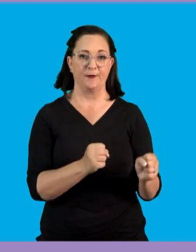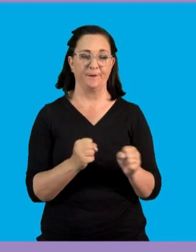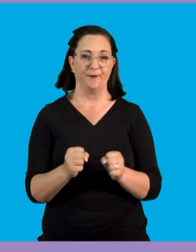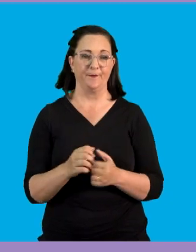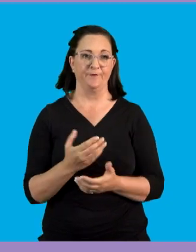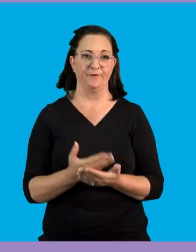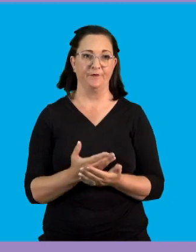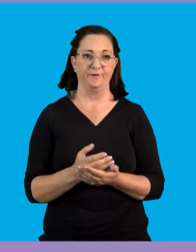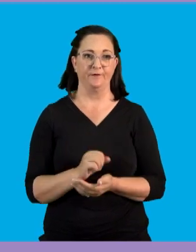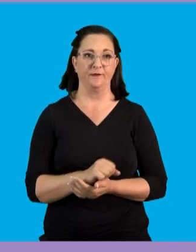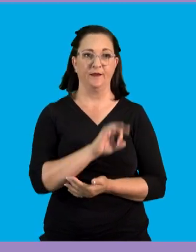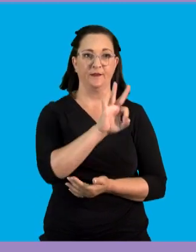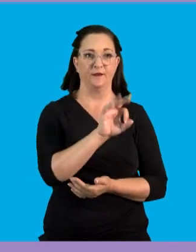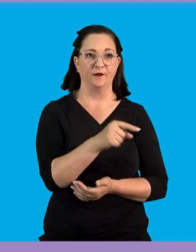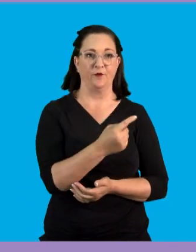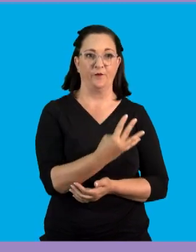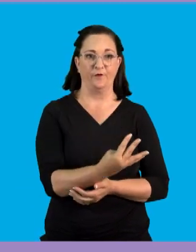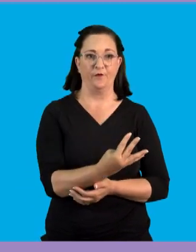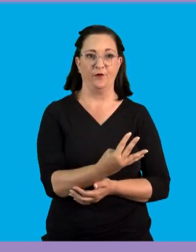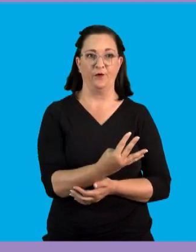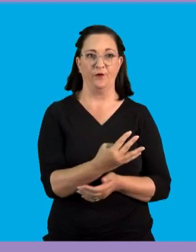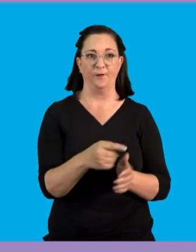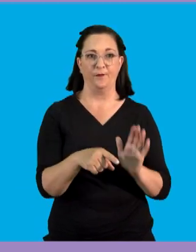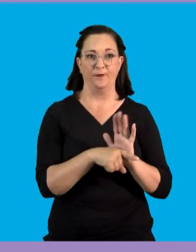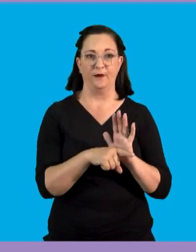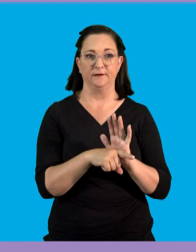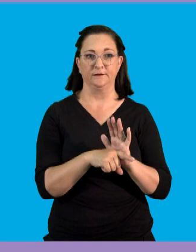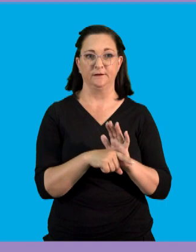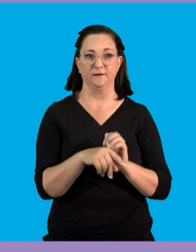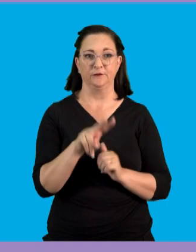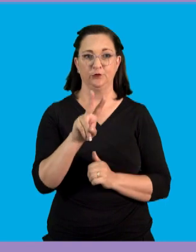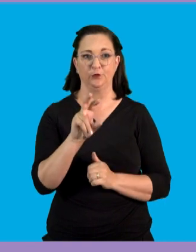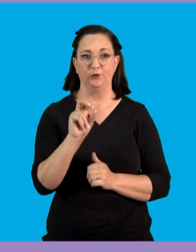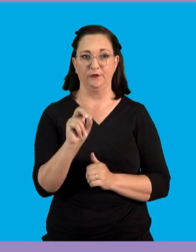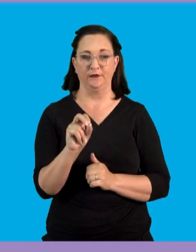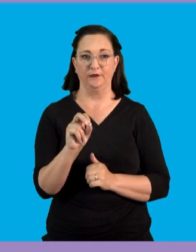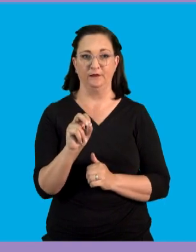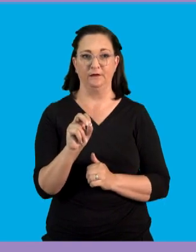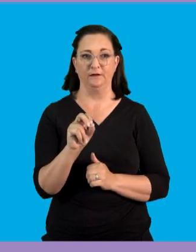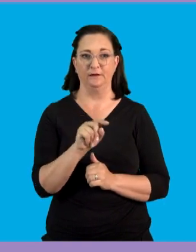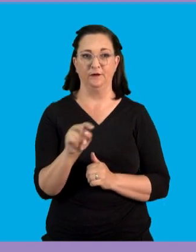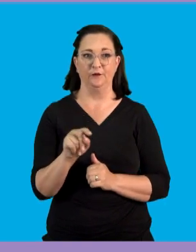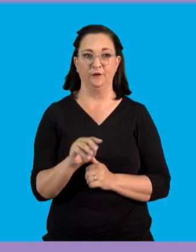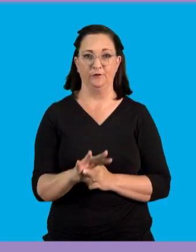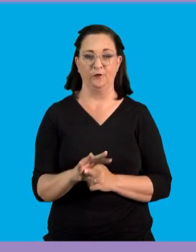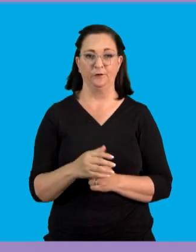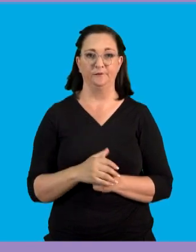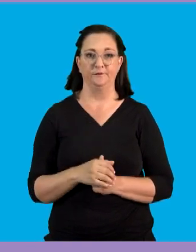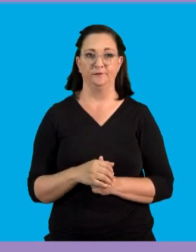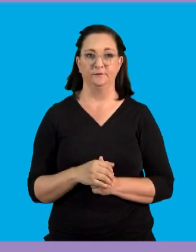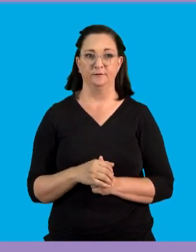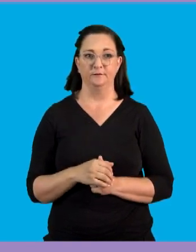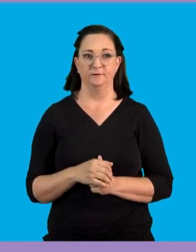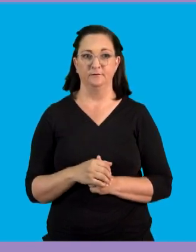the value of that fraction. Now we have 3/4 minus